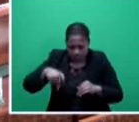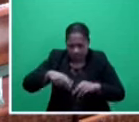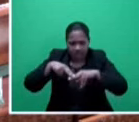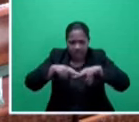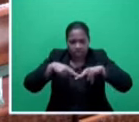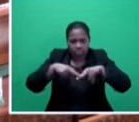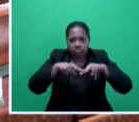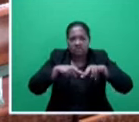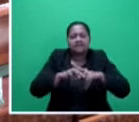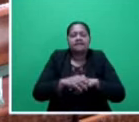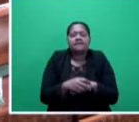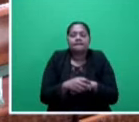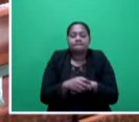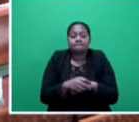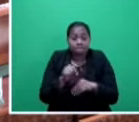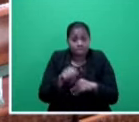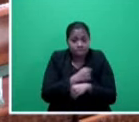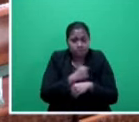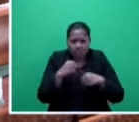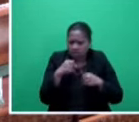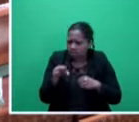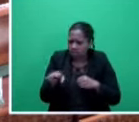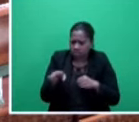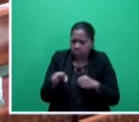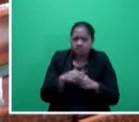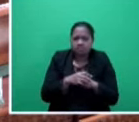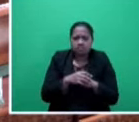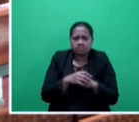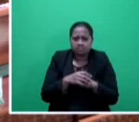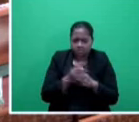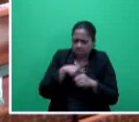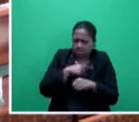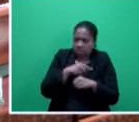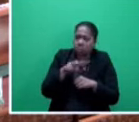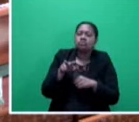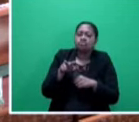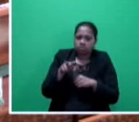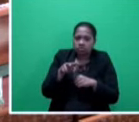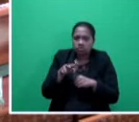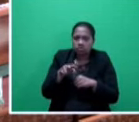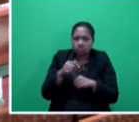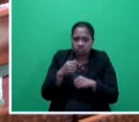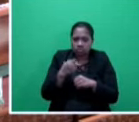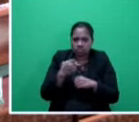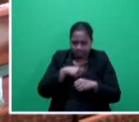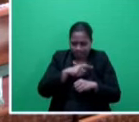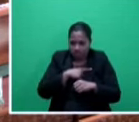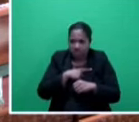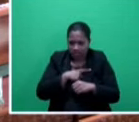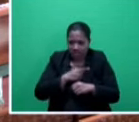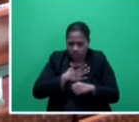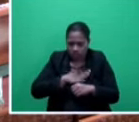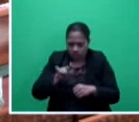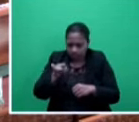In the instance where our claims are validated, we demand that Grace Roads Church